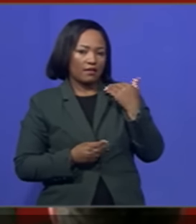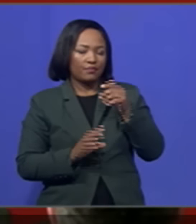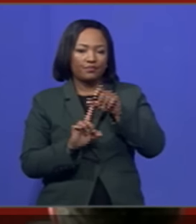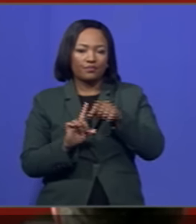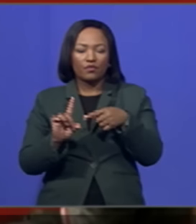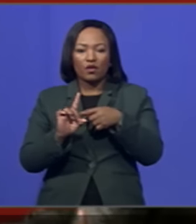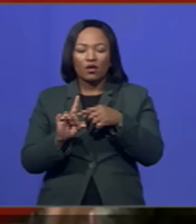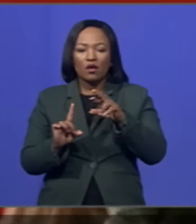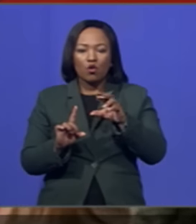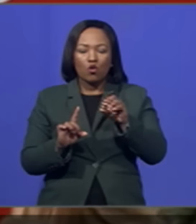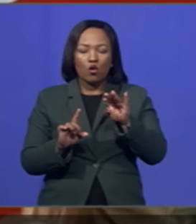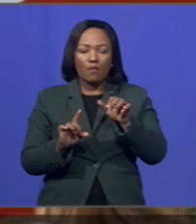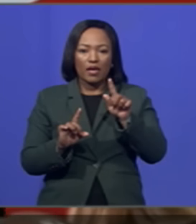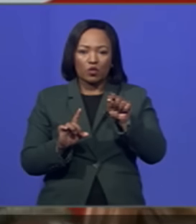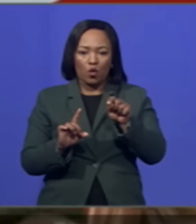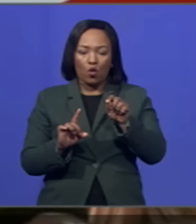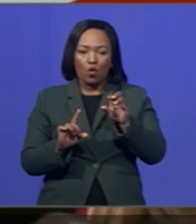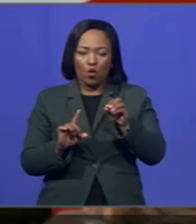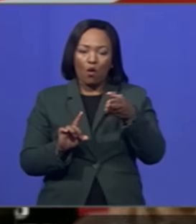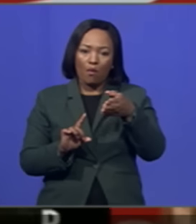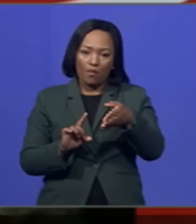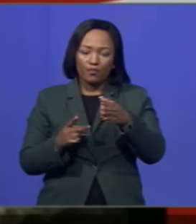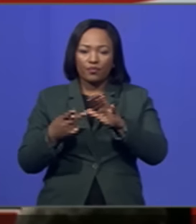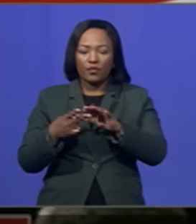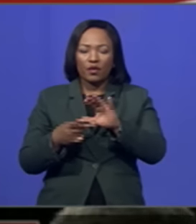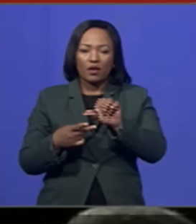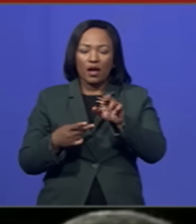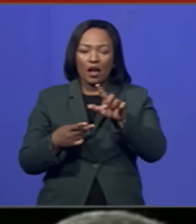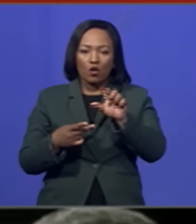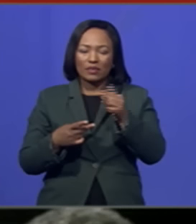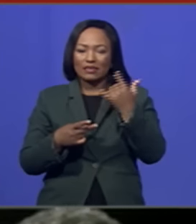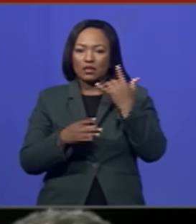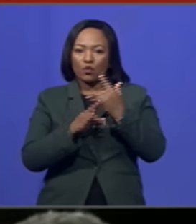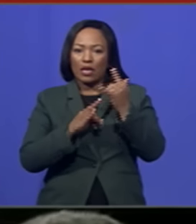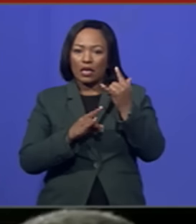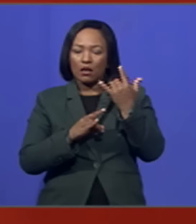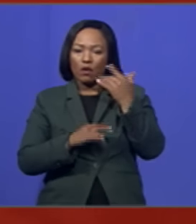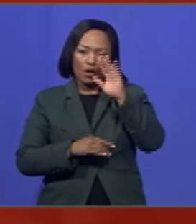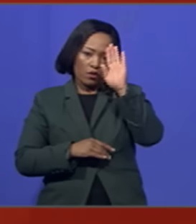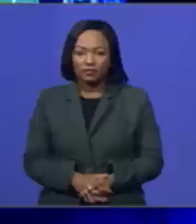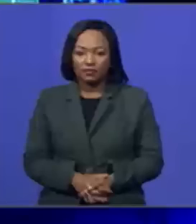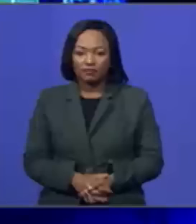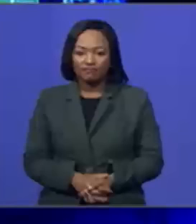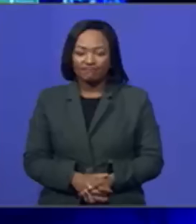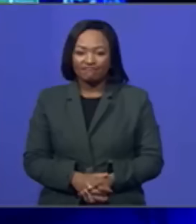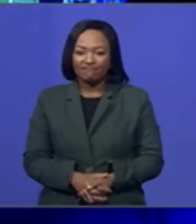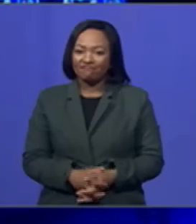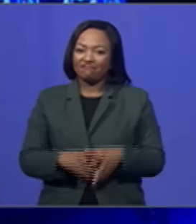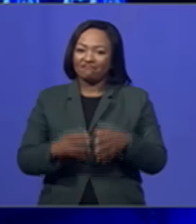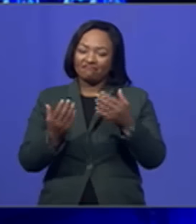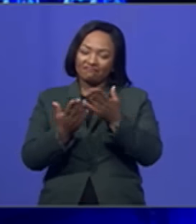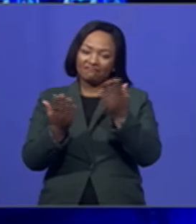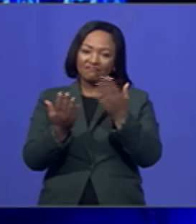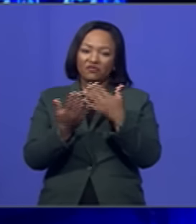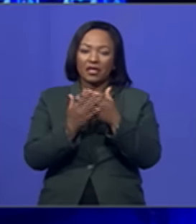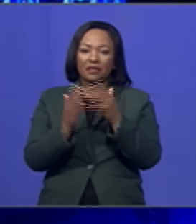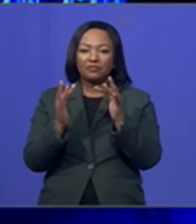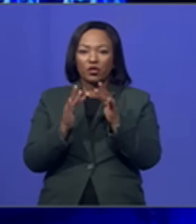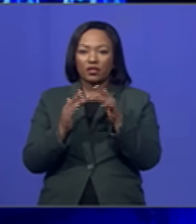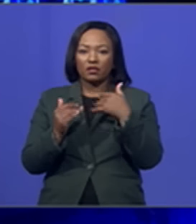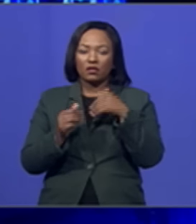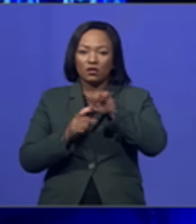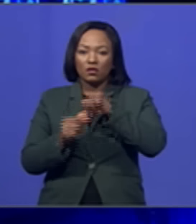le teng moketeng ona. Carlos o hapile tlhodisano ena le Brazil. Mui o ka ikopanya le rona social media